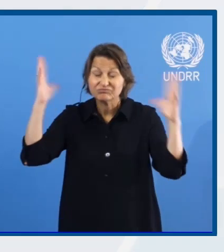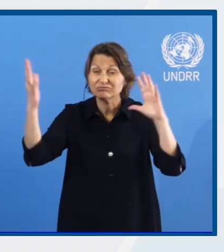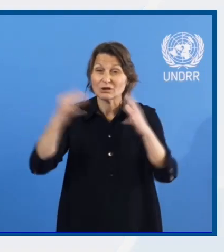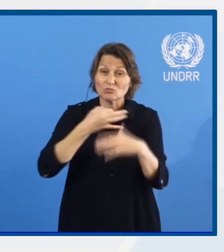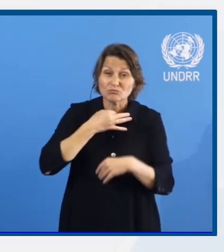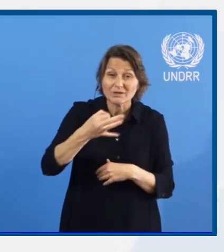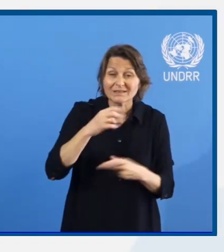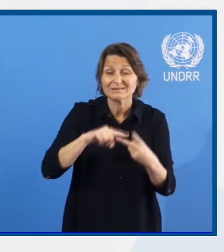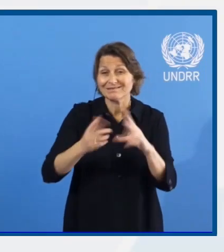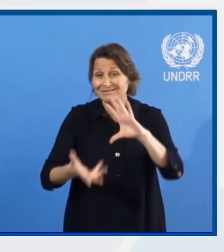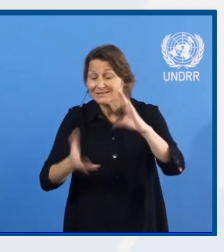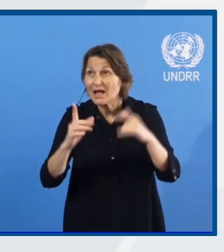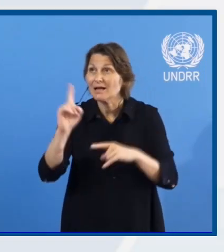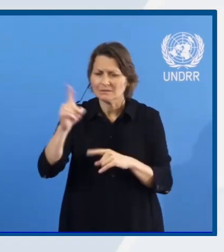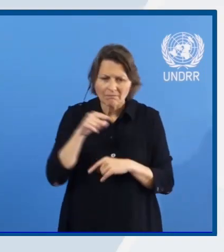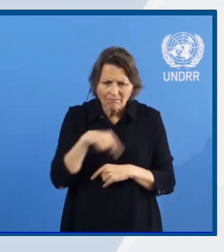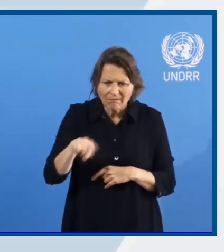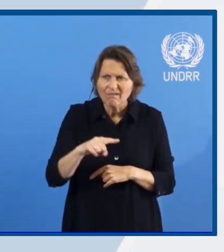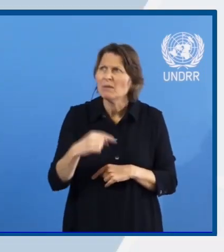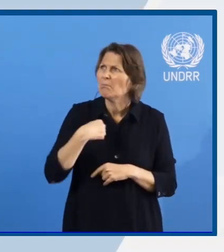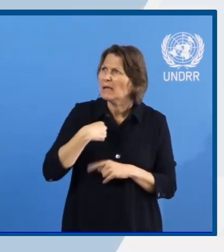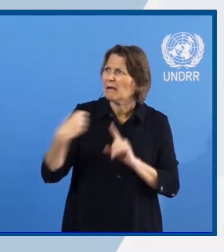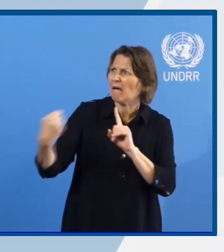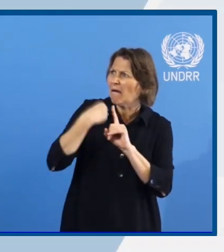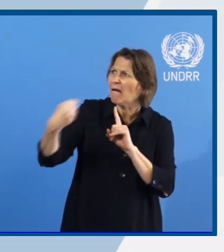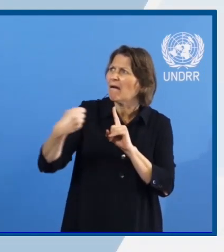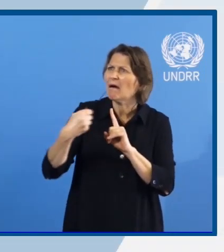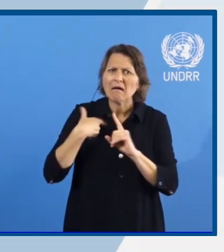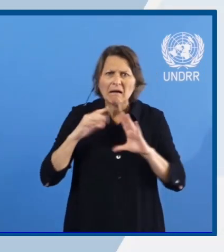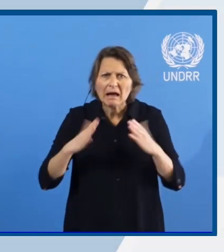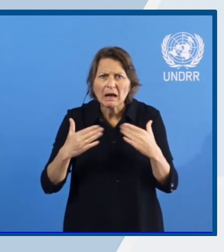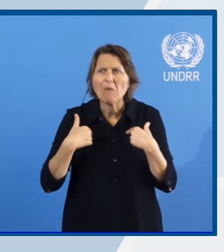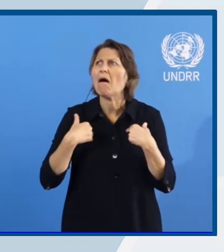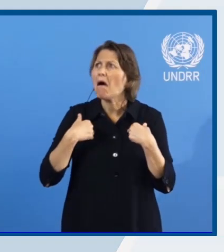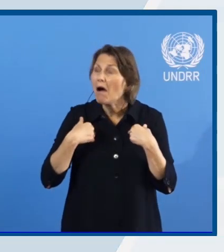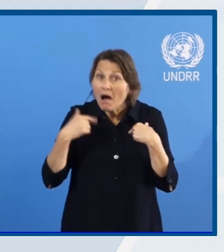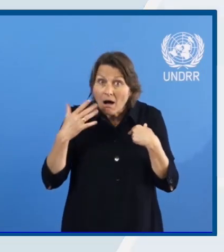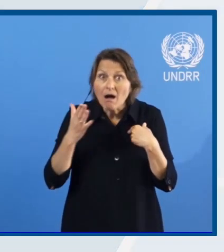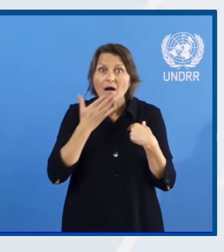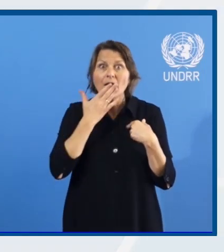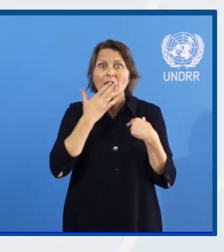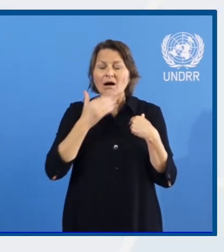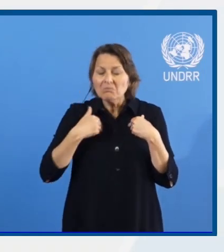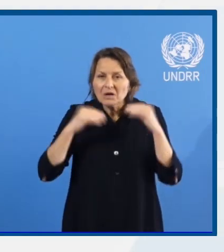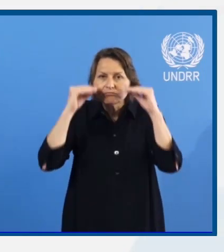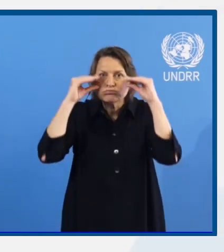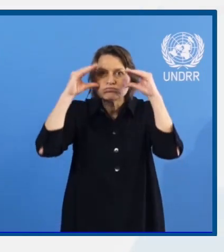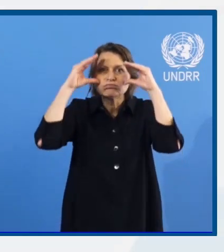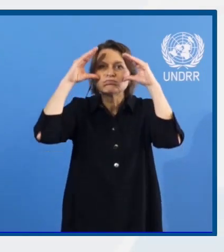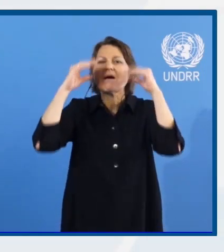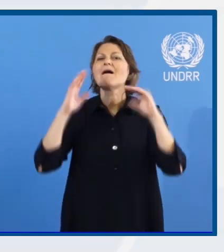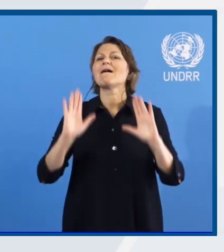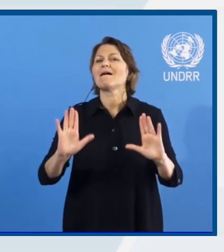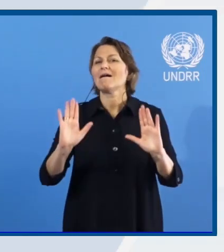them. As you said, these are the people who are most affected, and so we had to take that extra